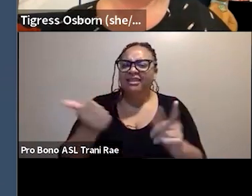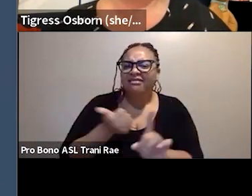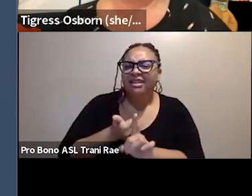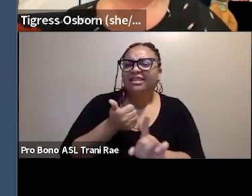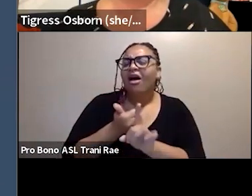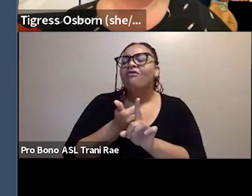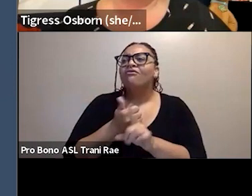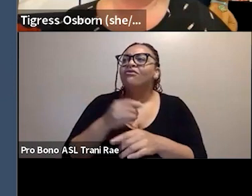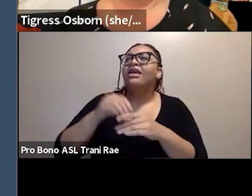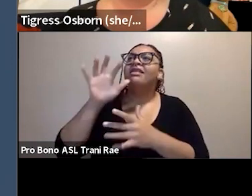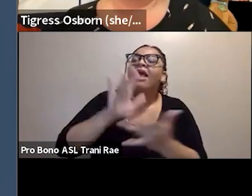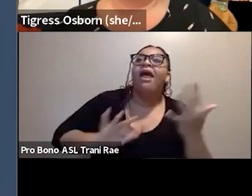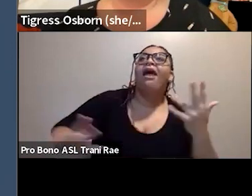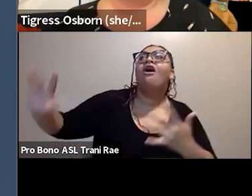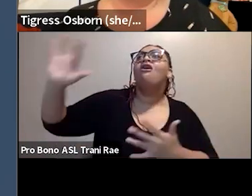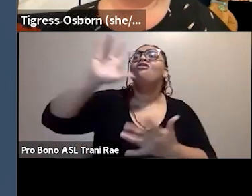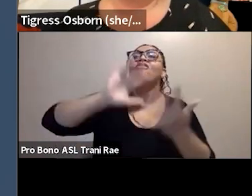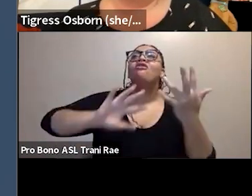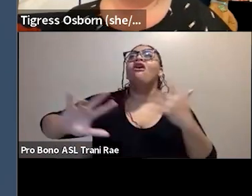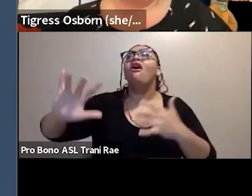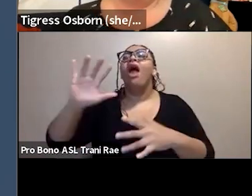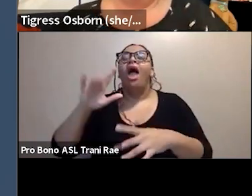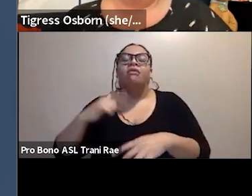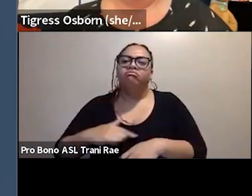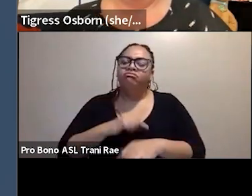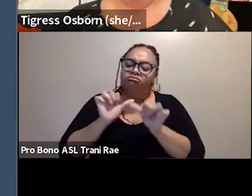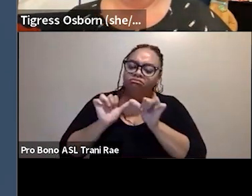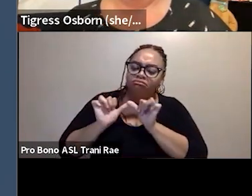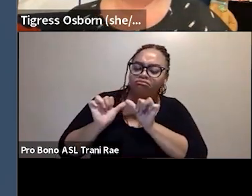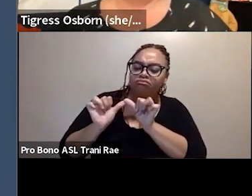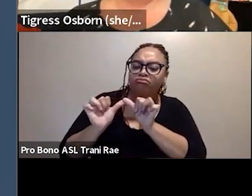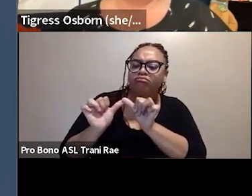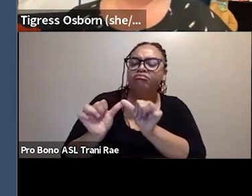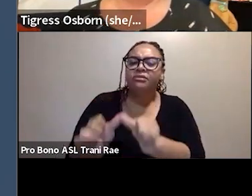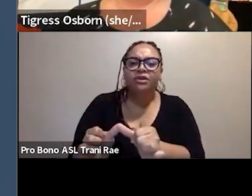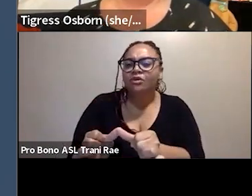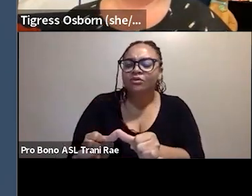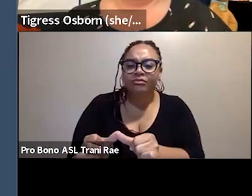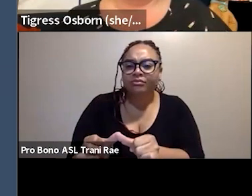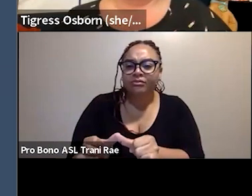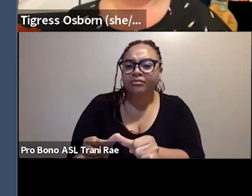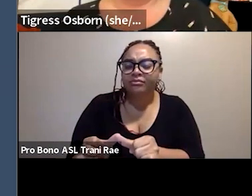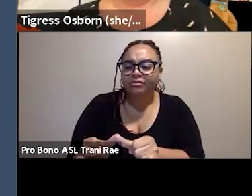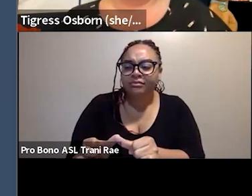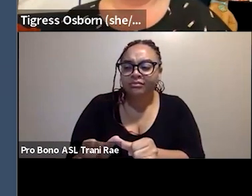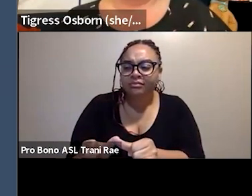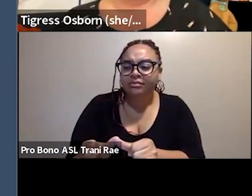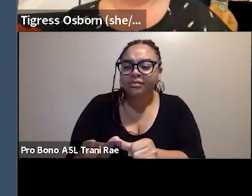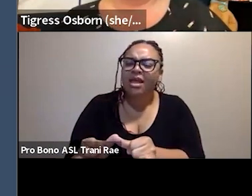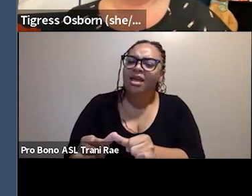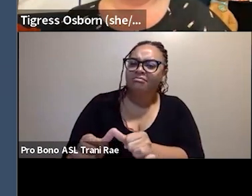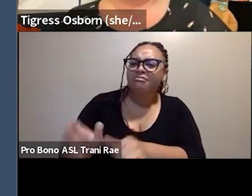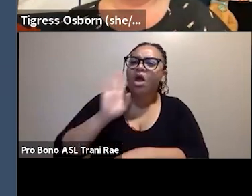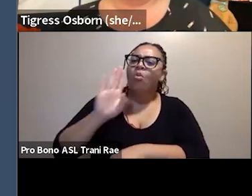it spills up to balance a serve, aims clear, smacks, spikes, and volleys, and digs the ground,